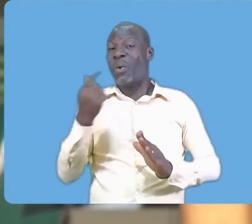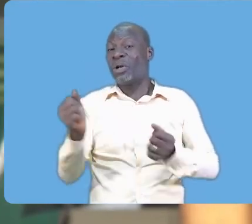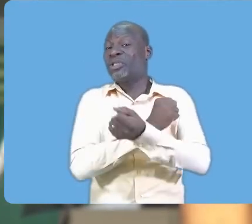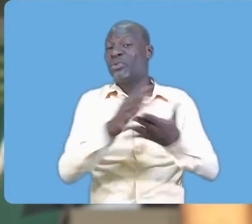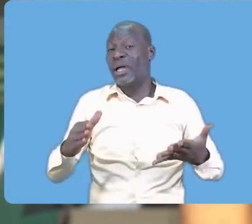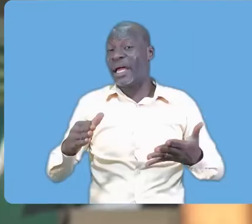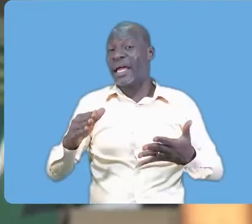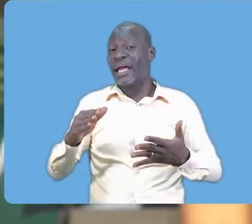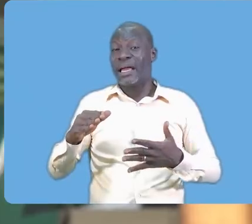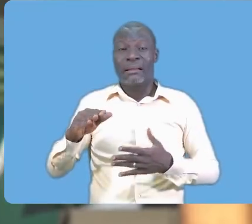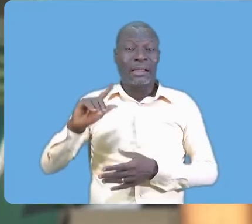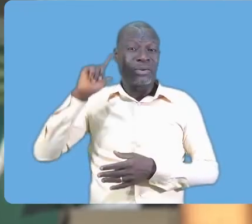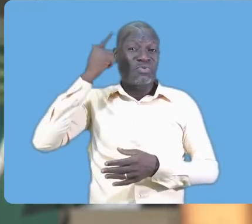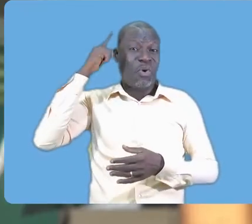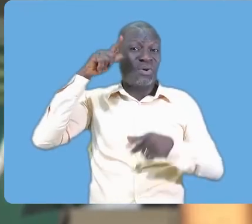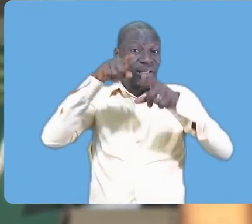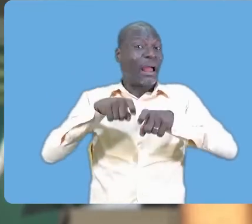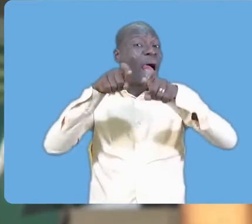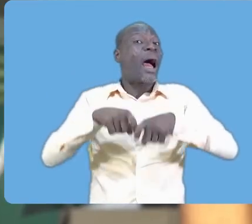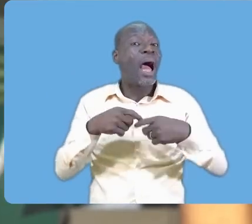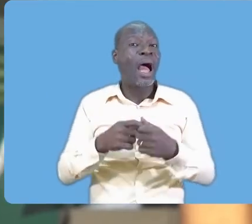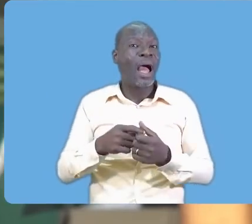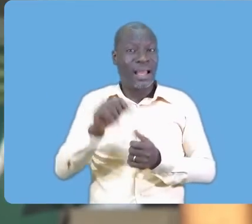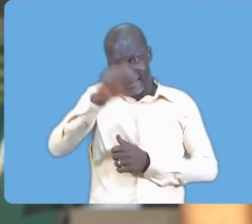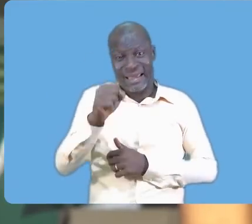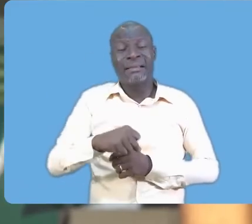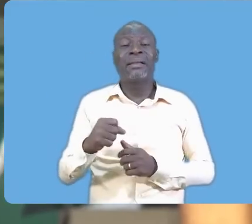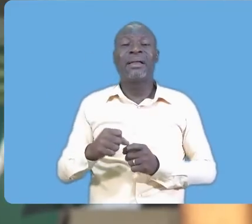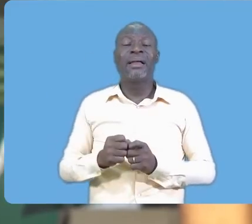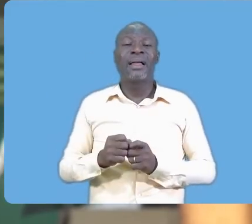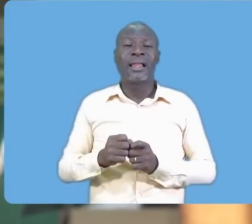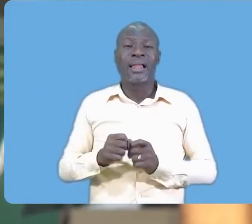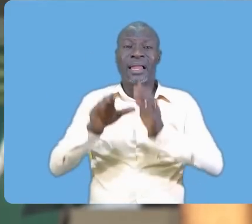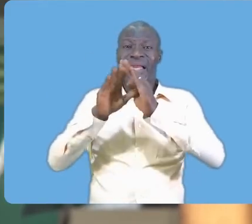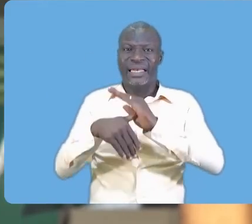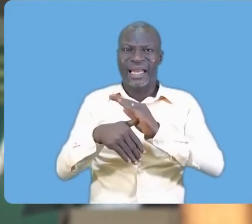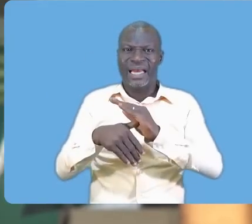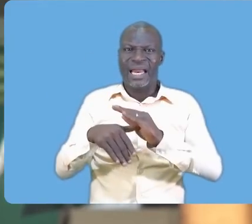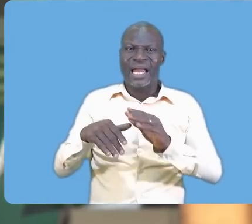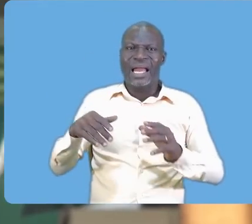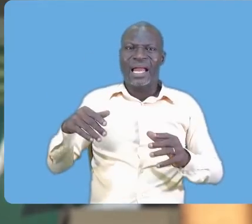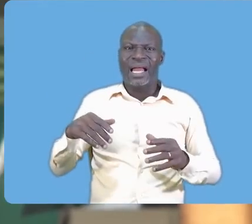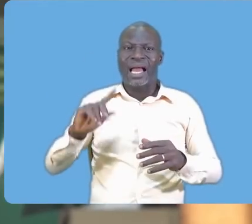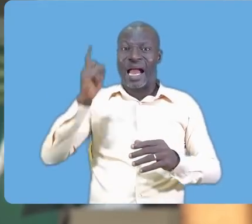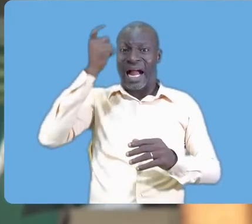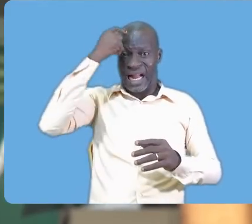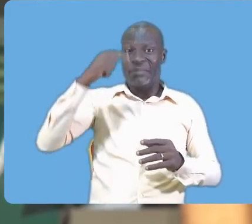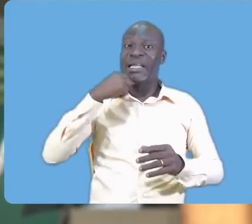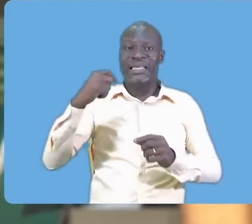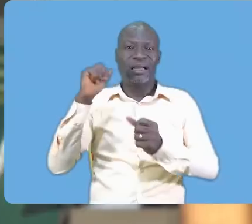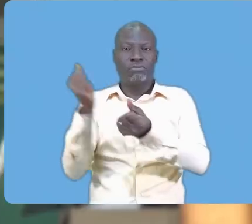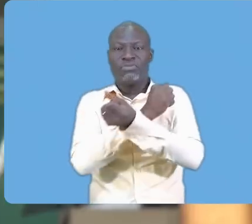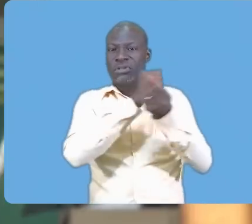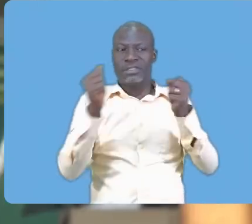minim na asam wo oma ni mu and a presidency e de aba se ye mo asamo a Dr. Frimpong boaten de aba no ye mo ngu